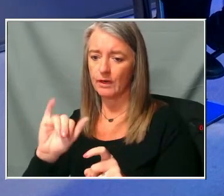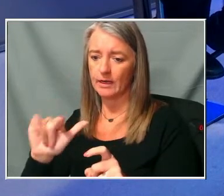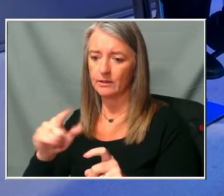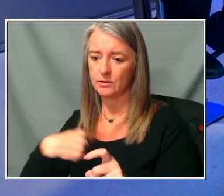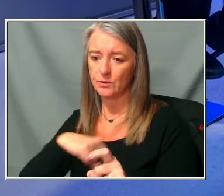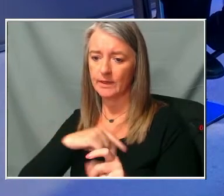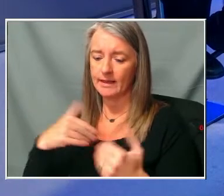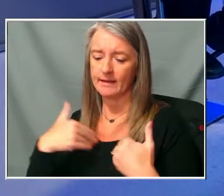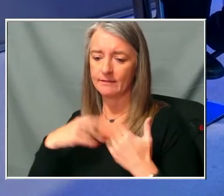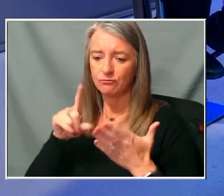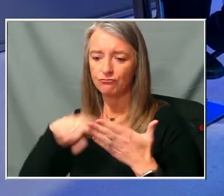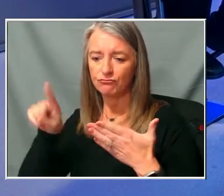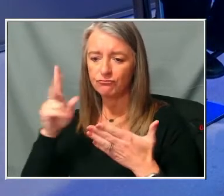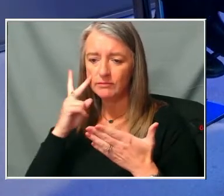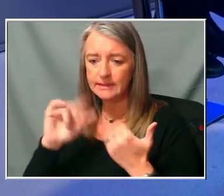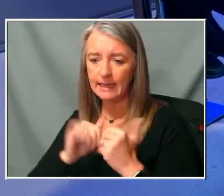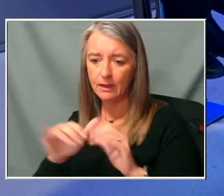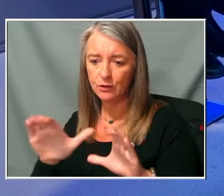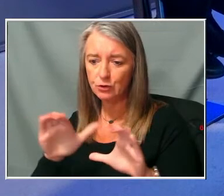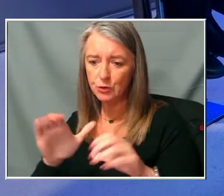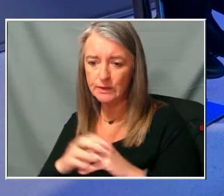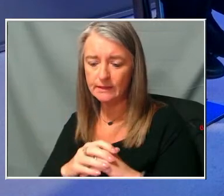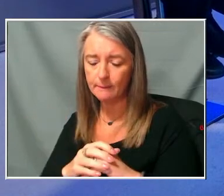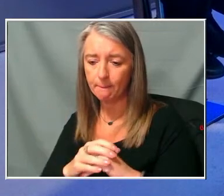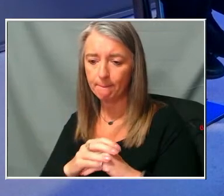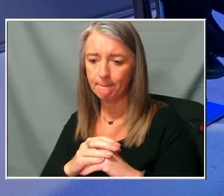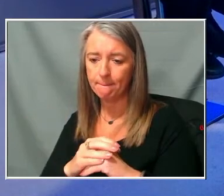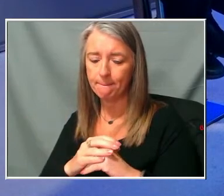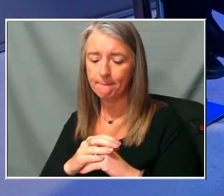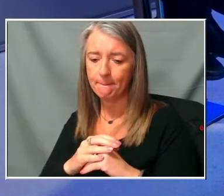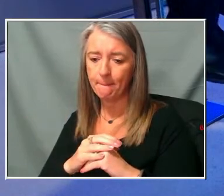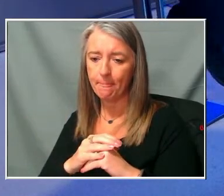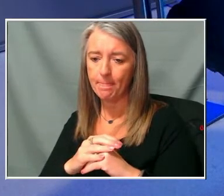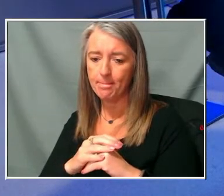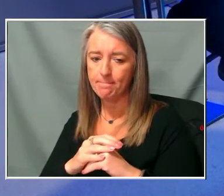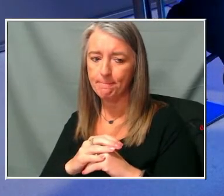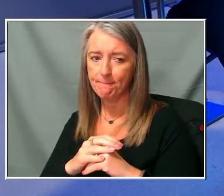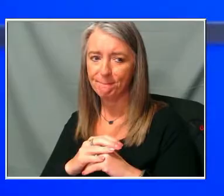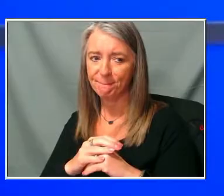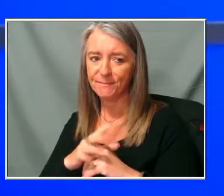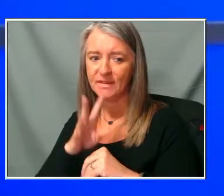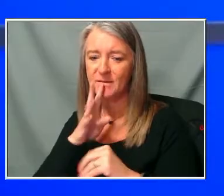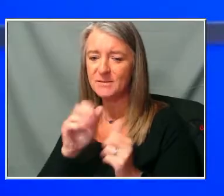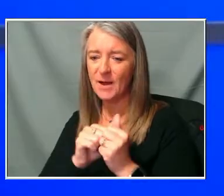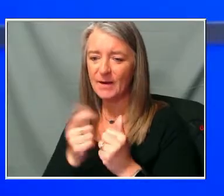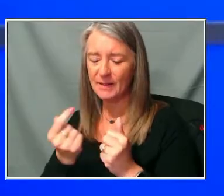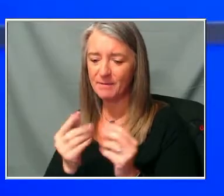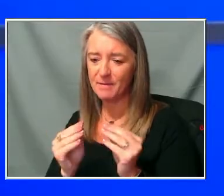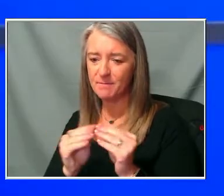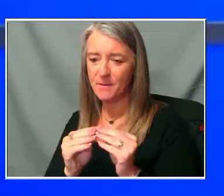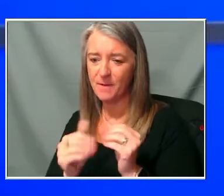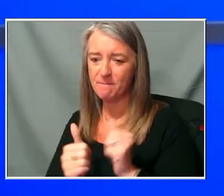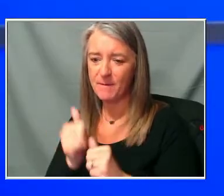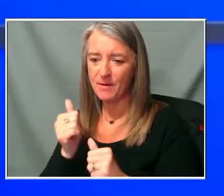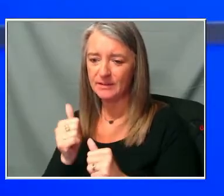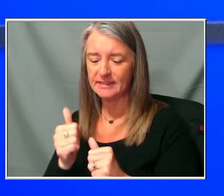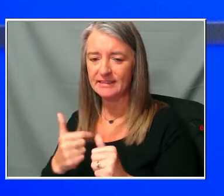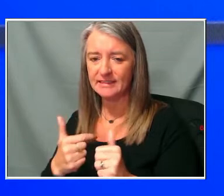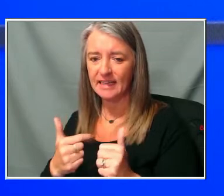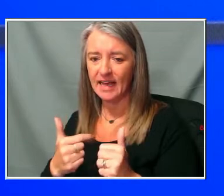just checking just to see how they are. And I'm sure I talk a little more with them than most because,